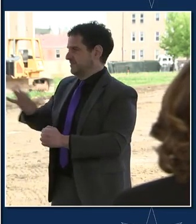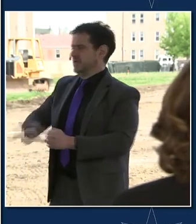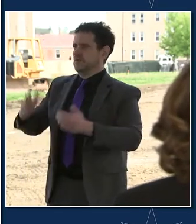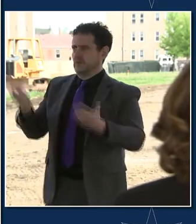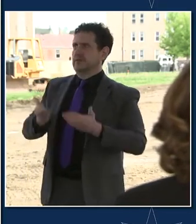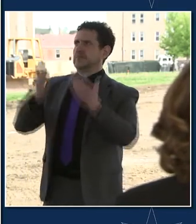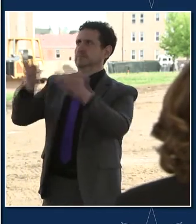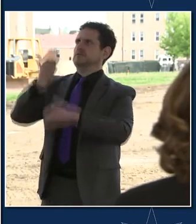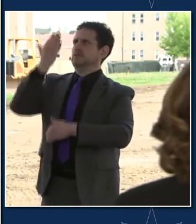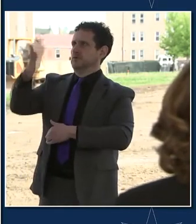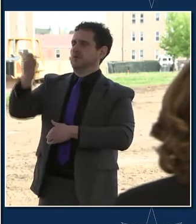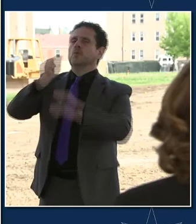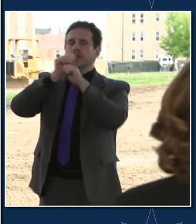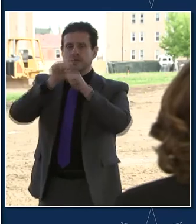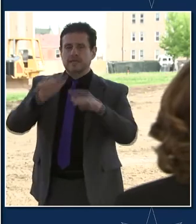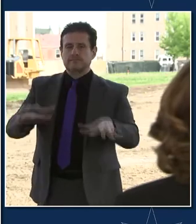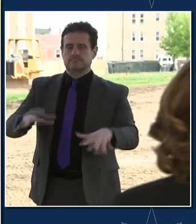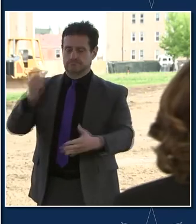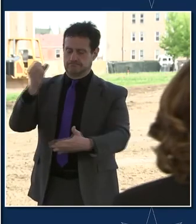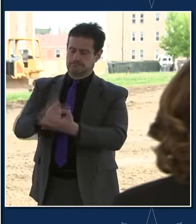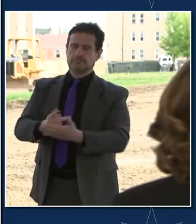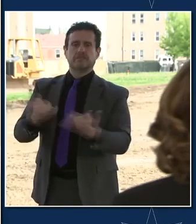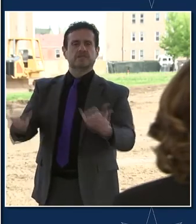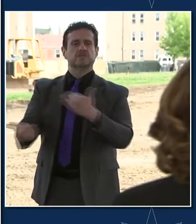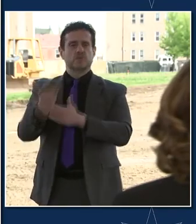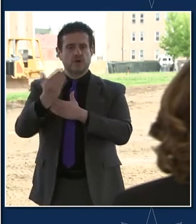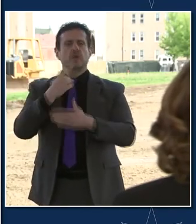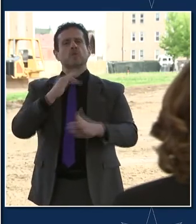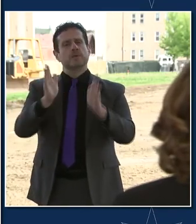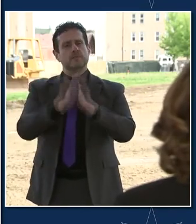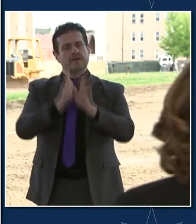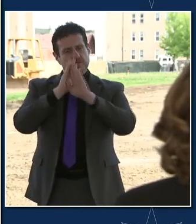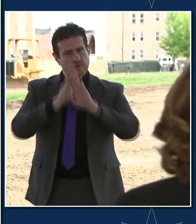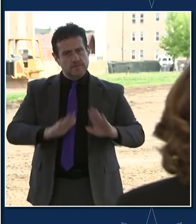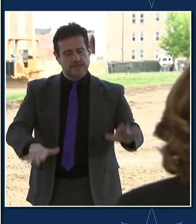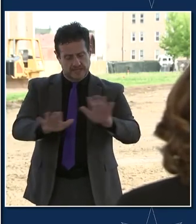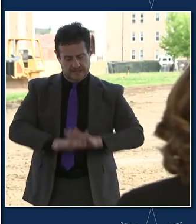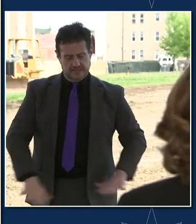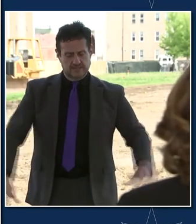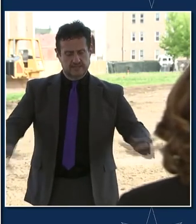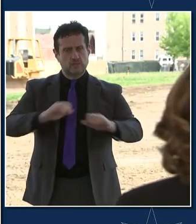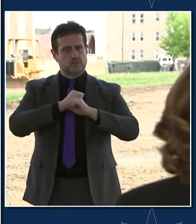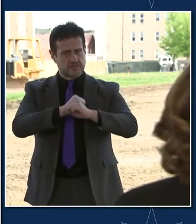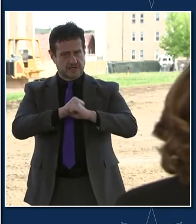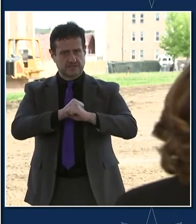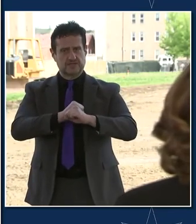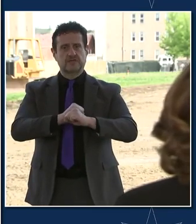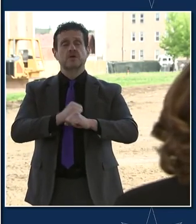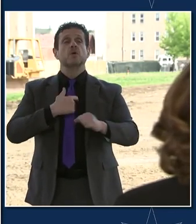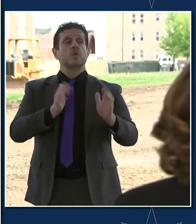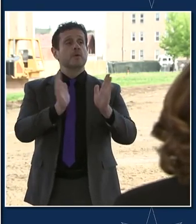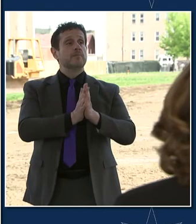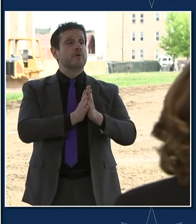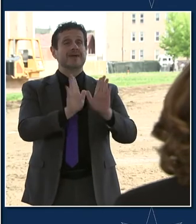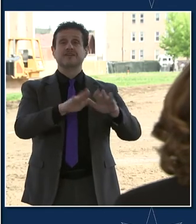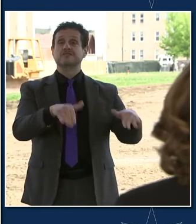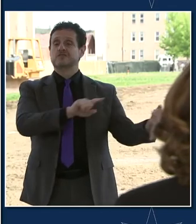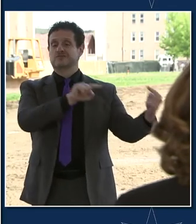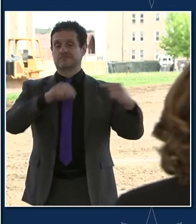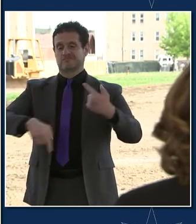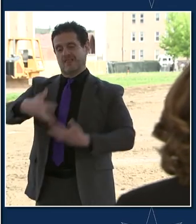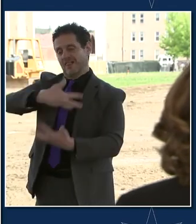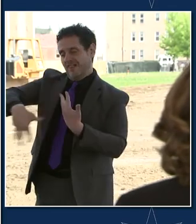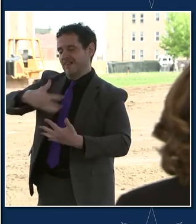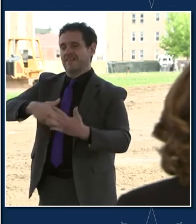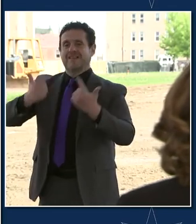morning. We pray a protection of peace over this space. We pray that children will be able to laugh and play and grow